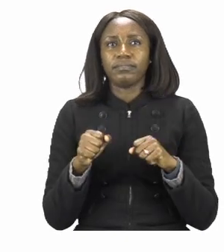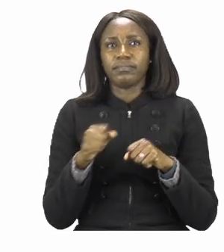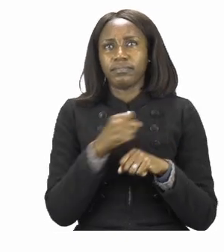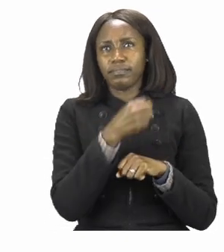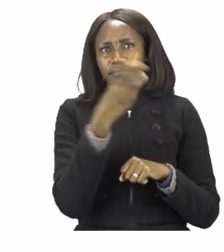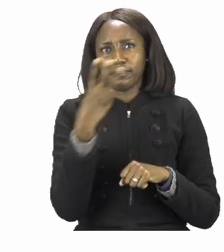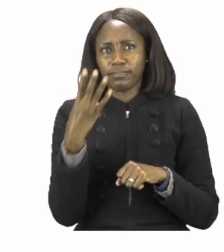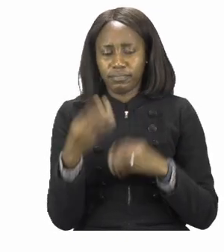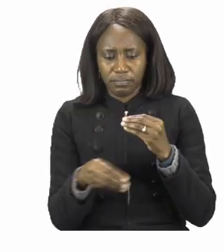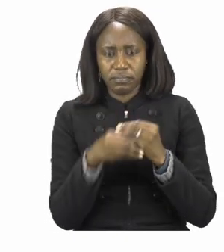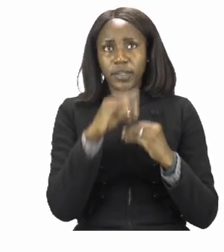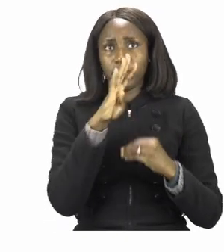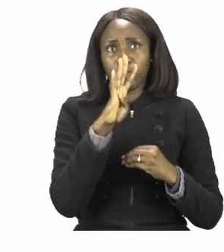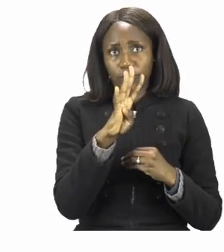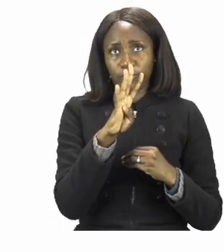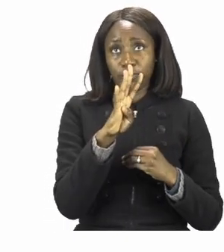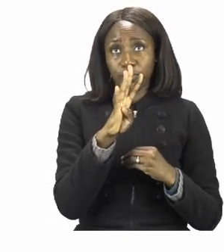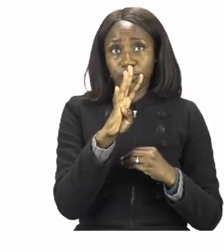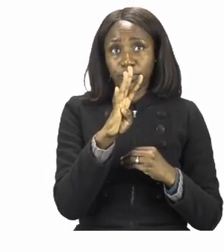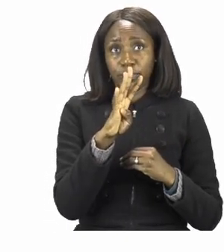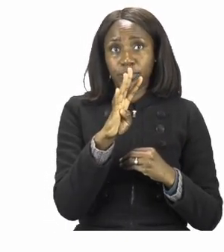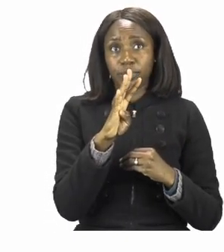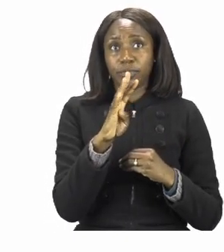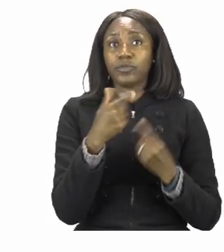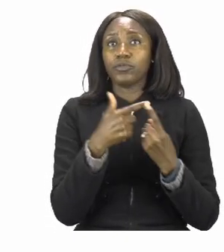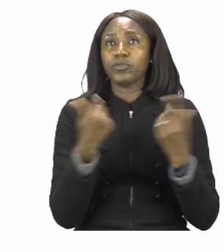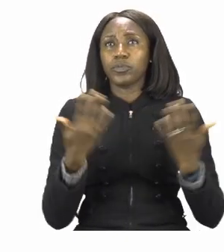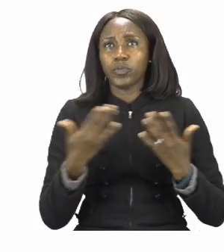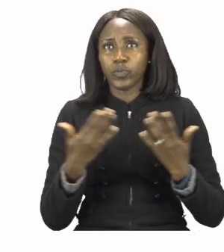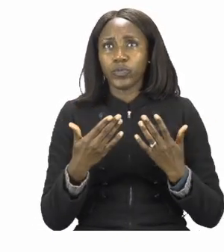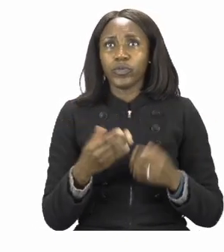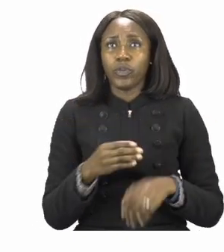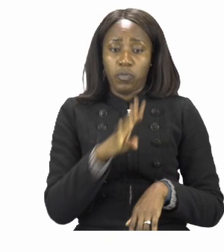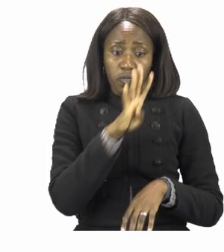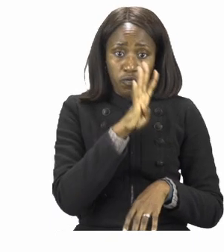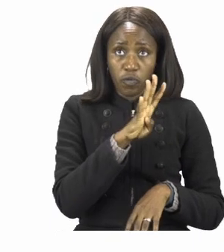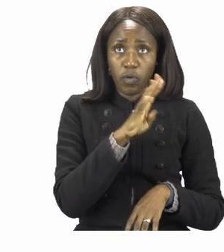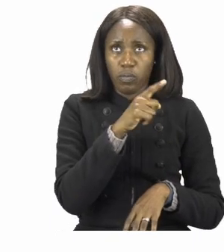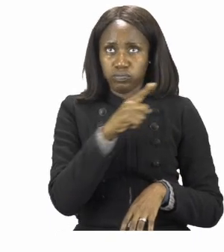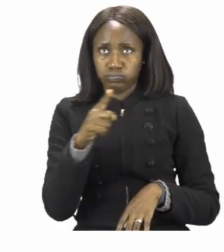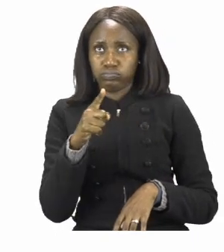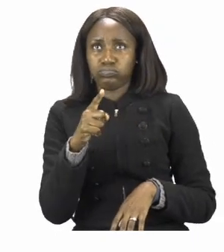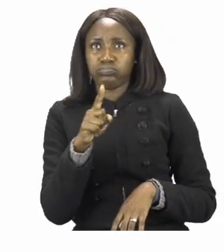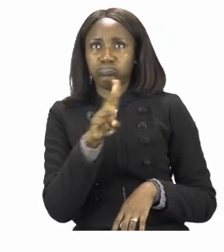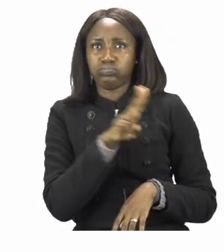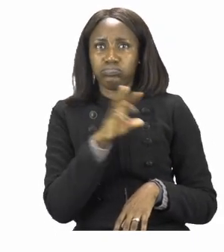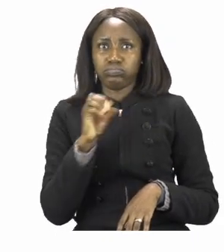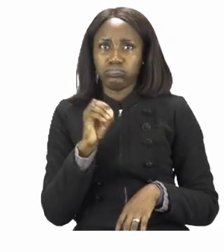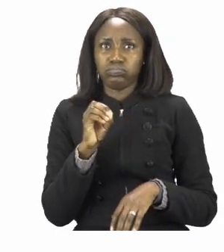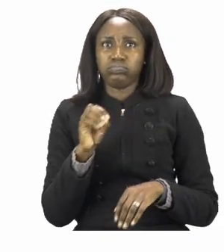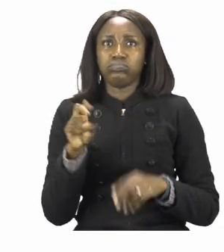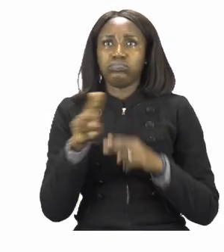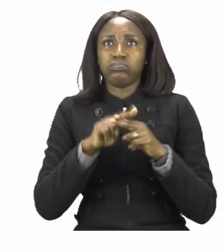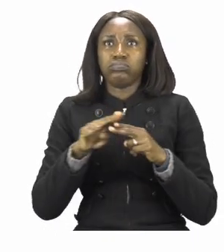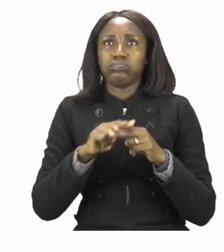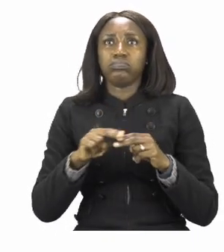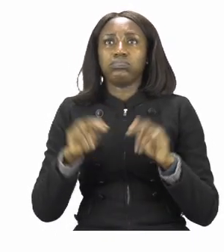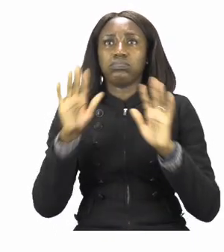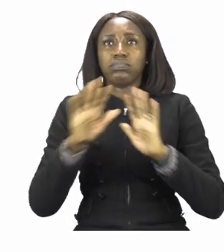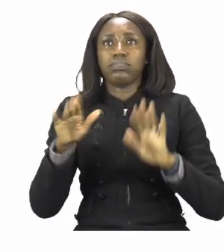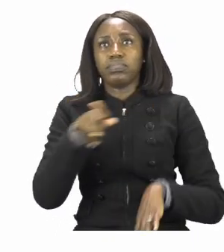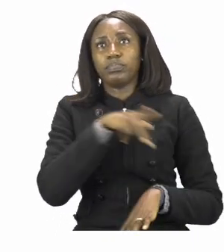in fours. You are going to use the color purple. You're going to start from the number